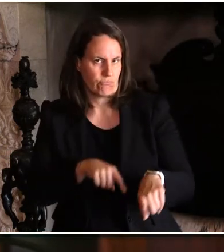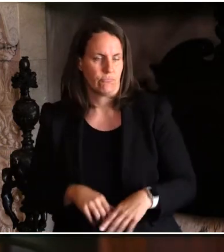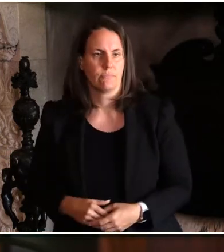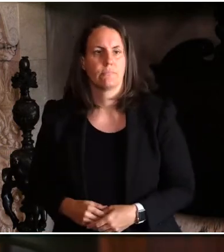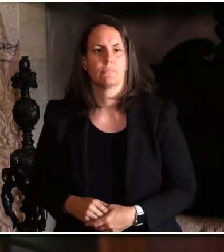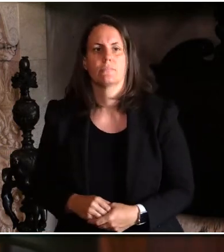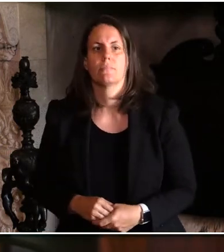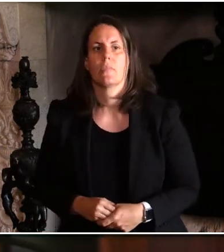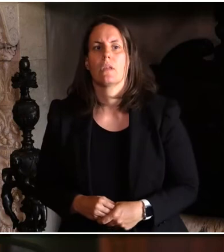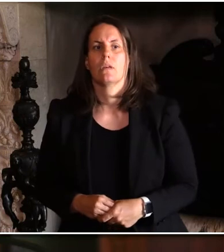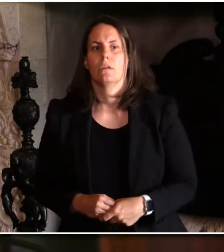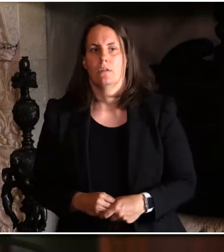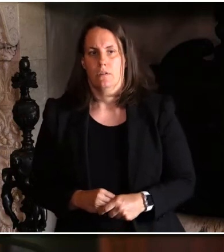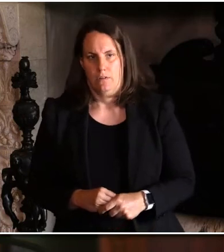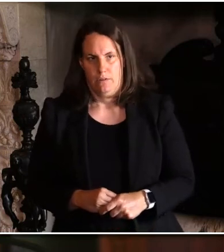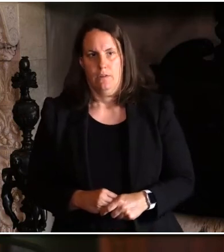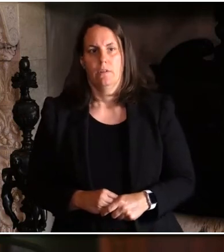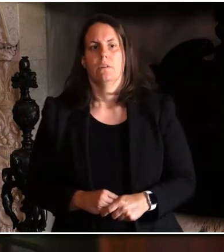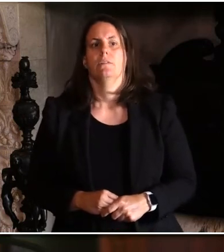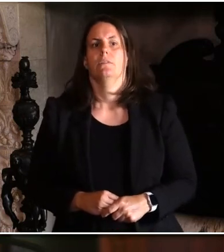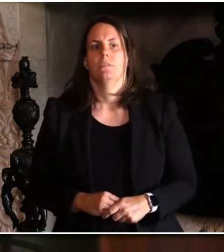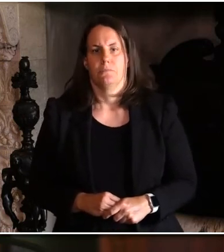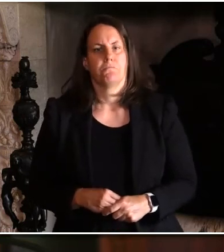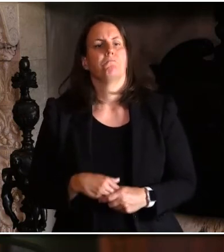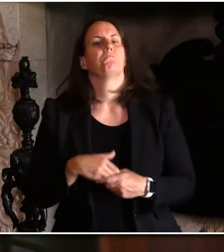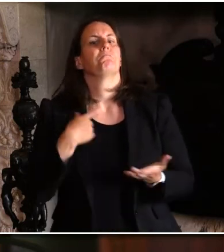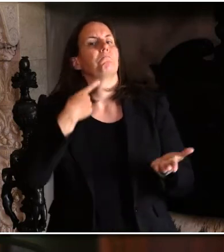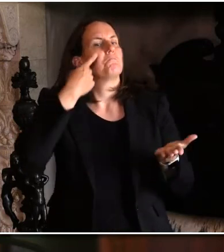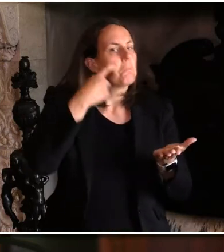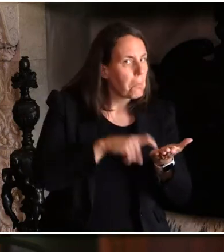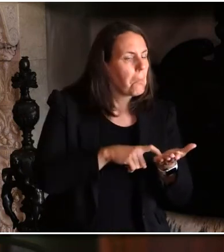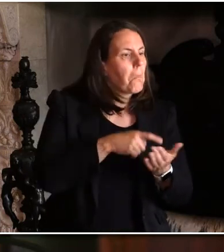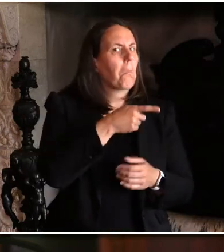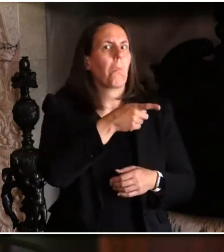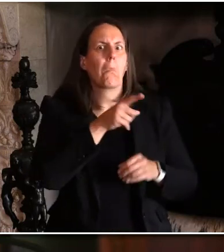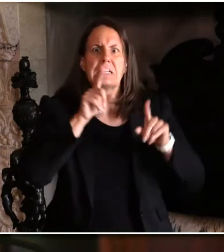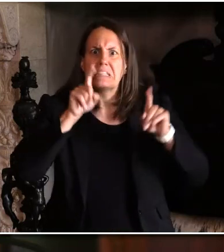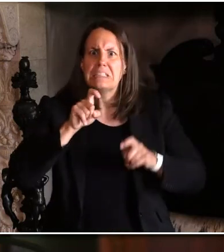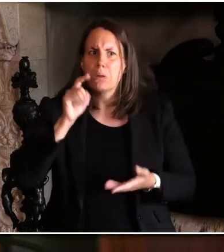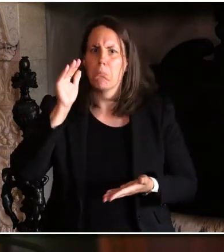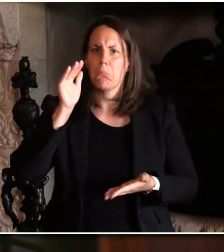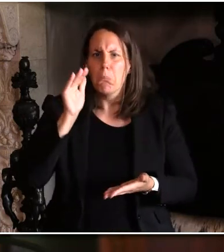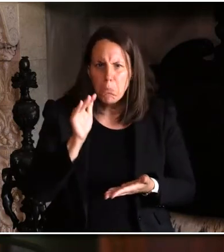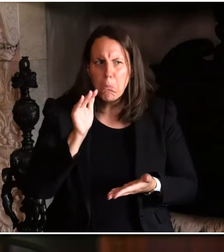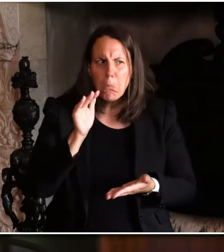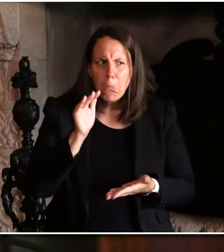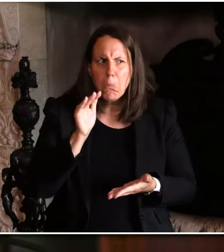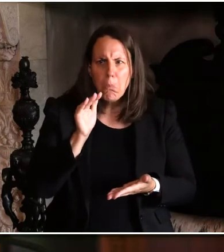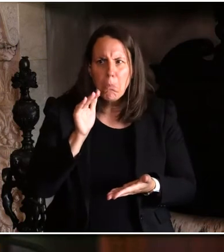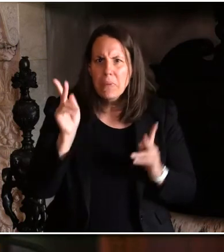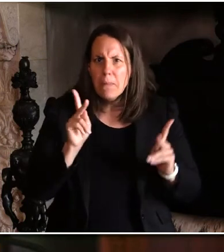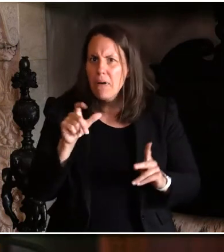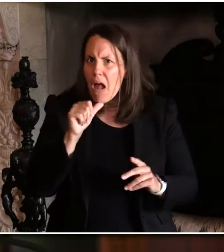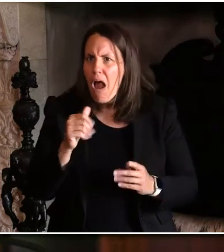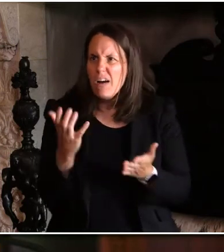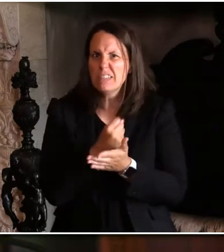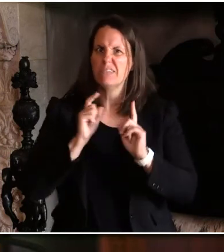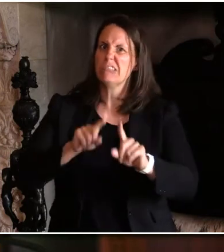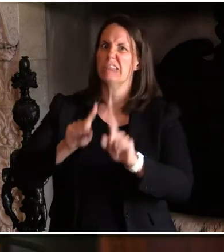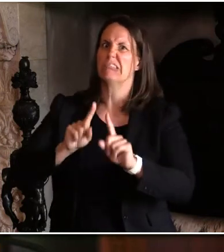certainly a small decline in demand for testing in the last couple of weeks across the